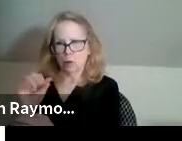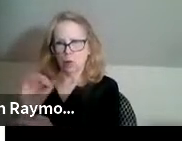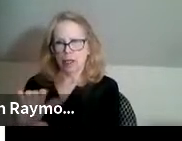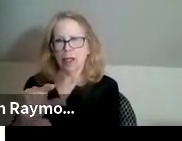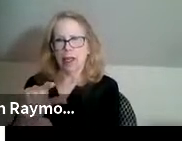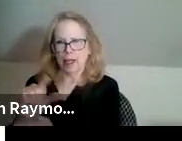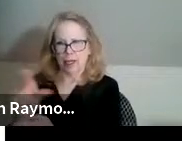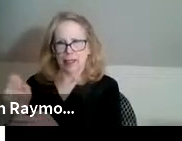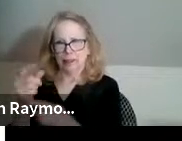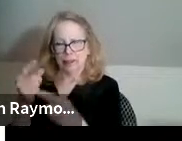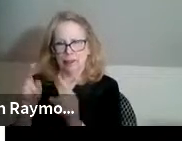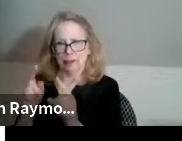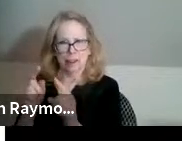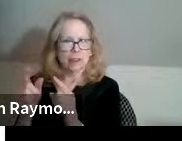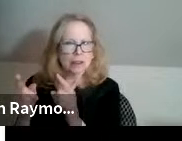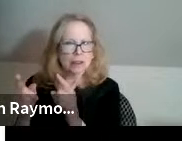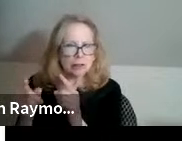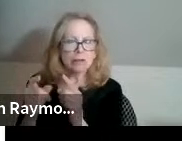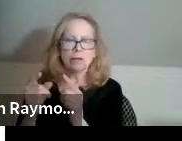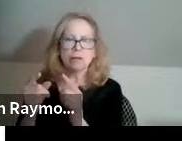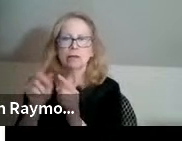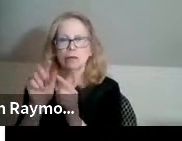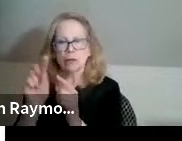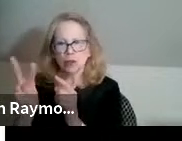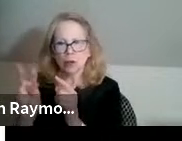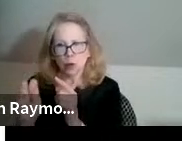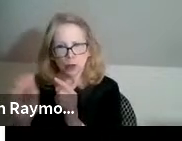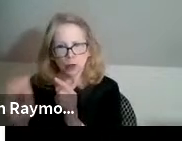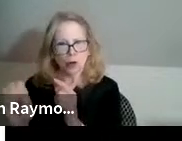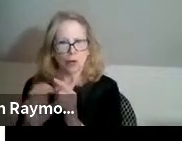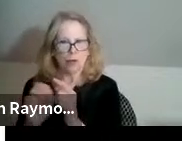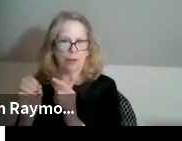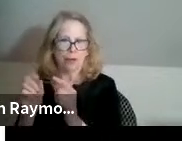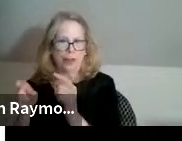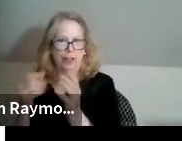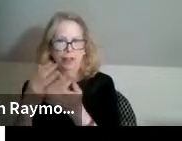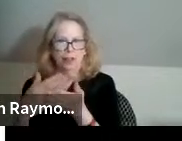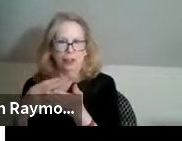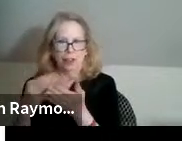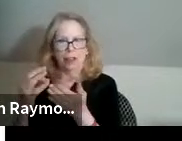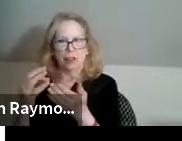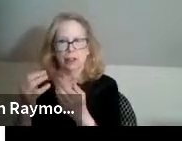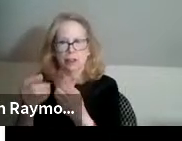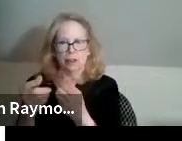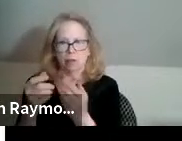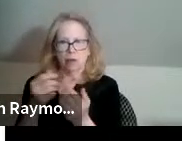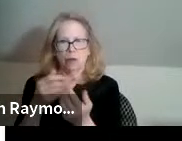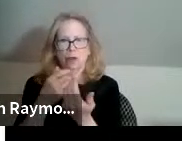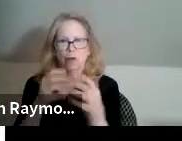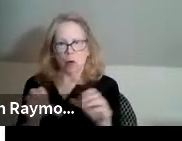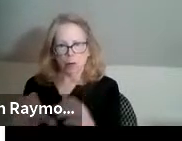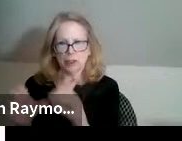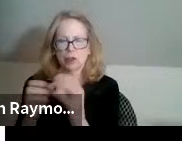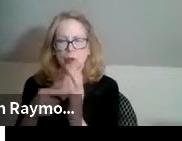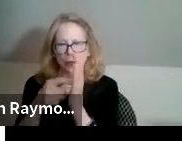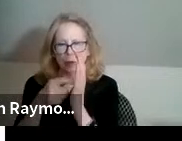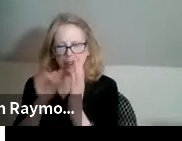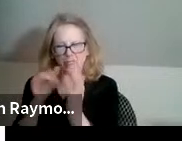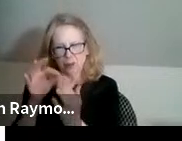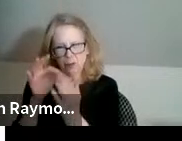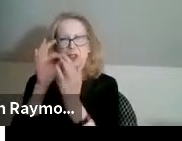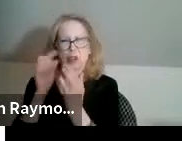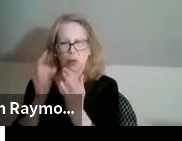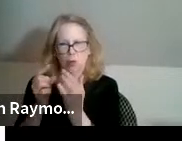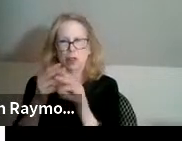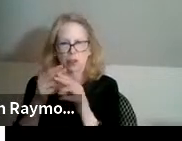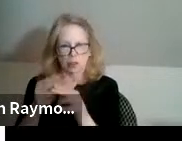success criteria and provisions, there is a section on conformance requirements, and this particular requirement is called